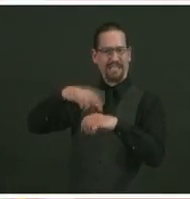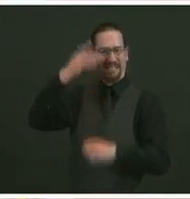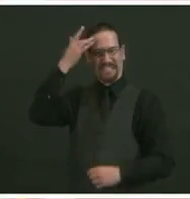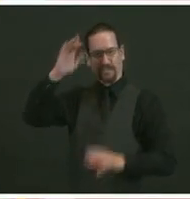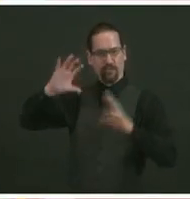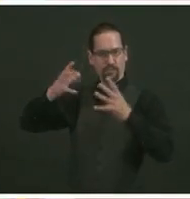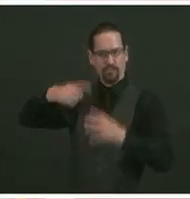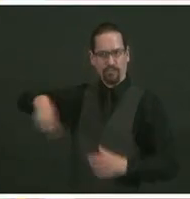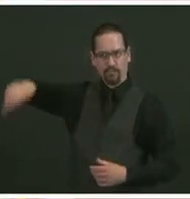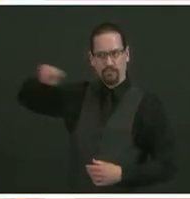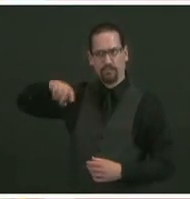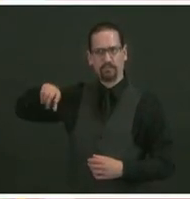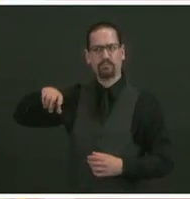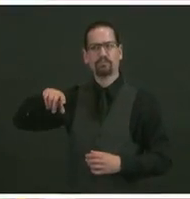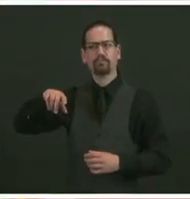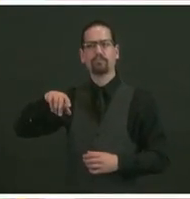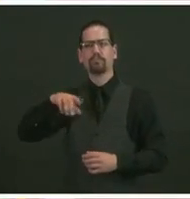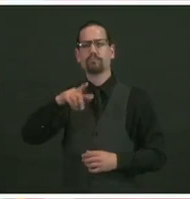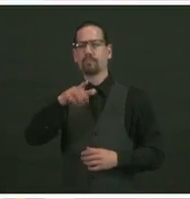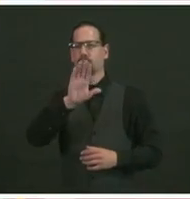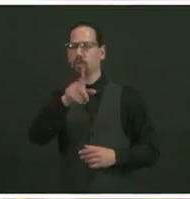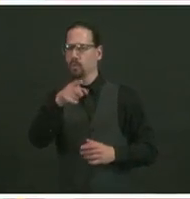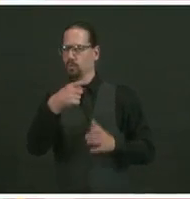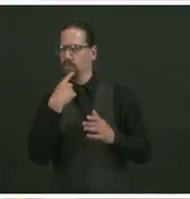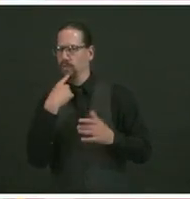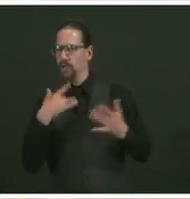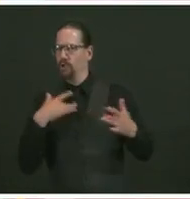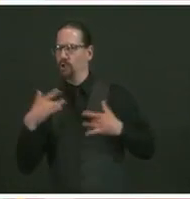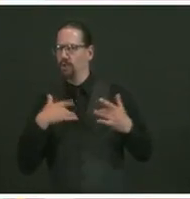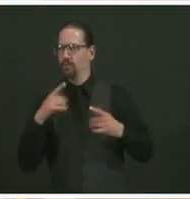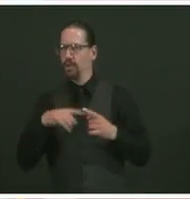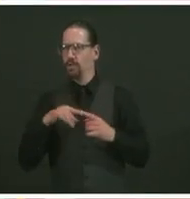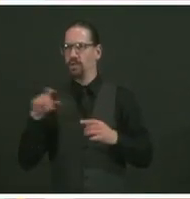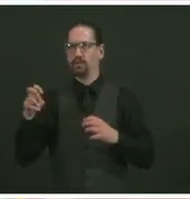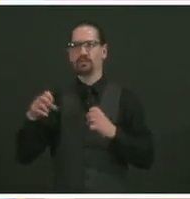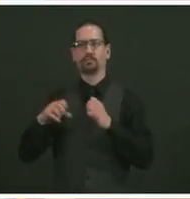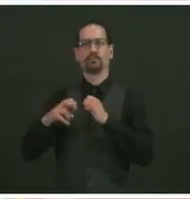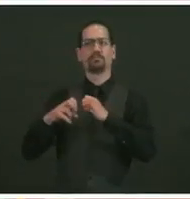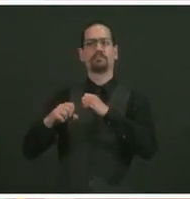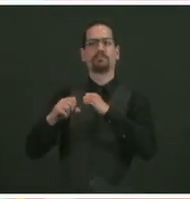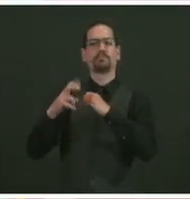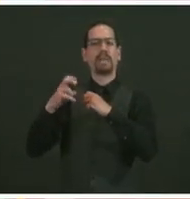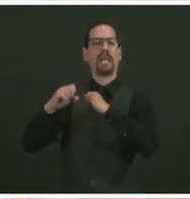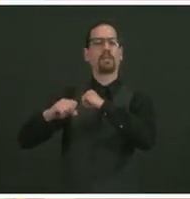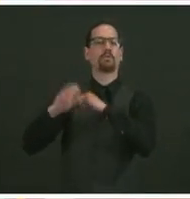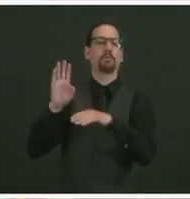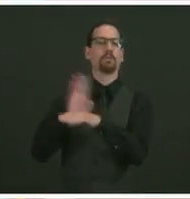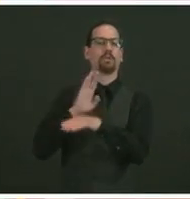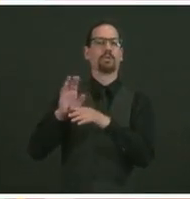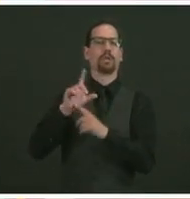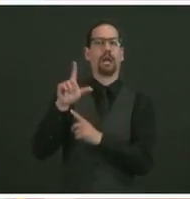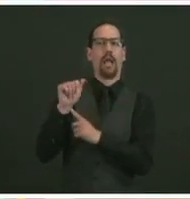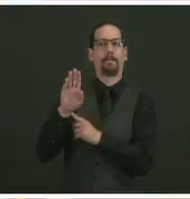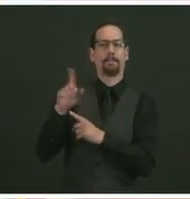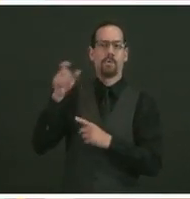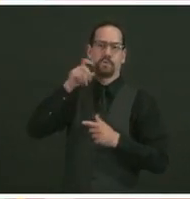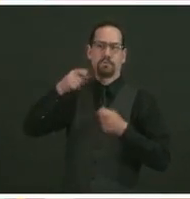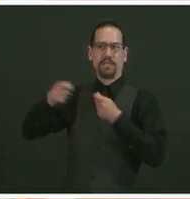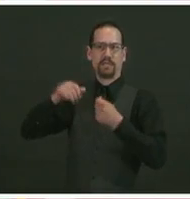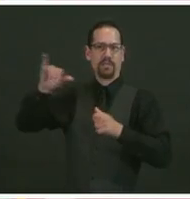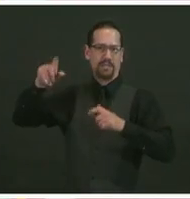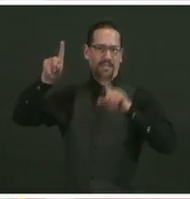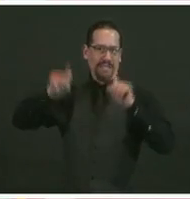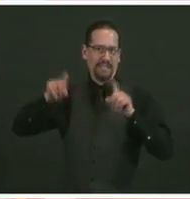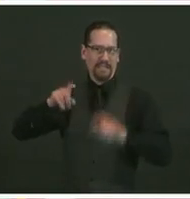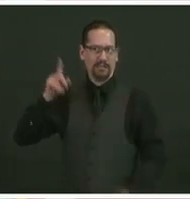expressing some concerns that a number of the commercial laboratories that are handling testing are co-owned